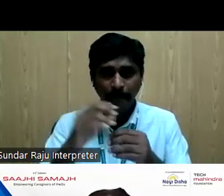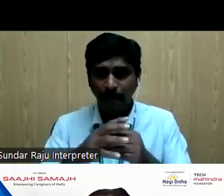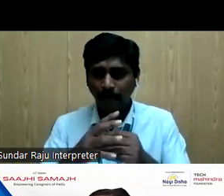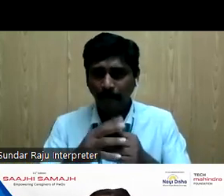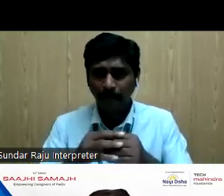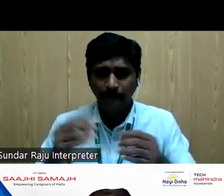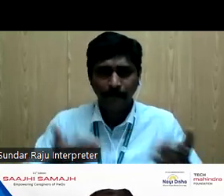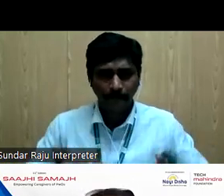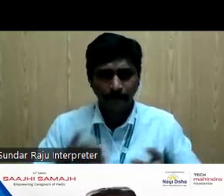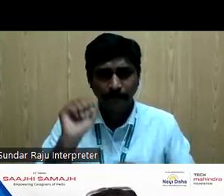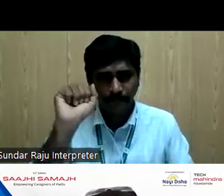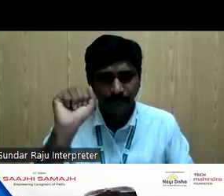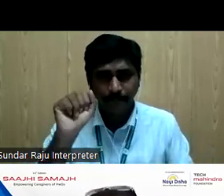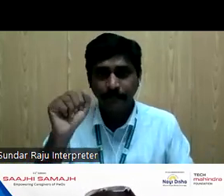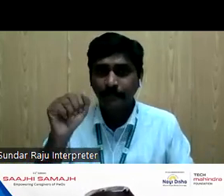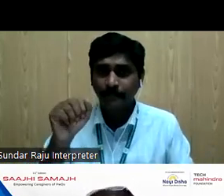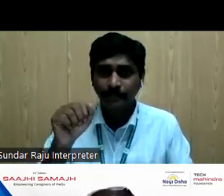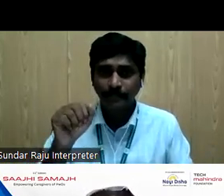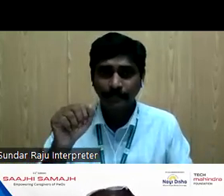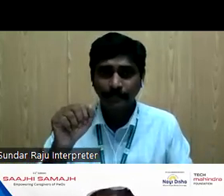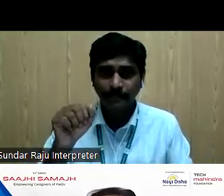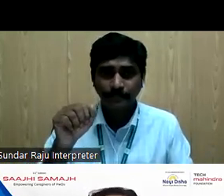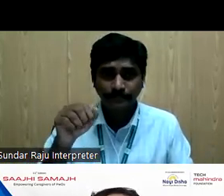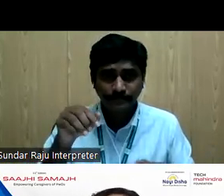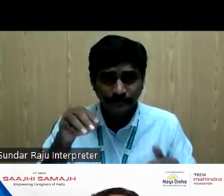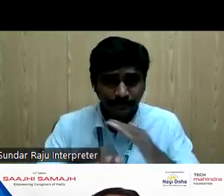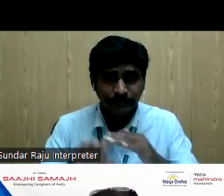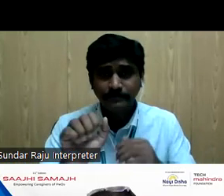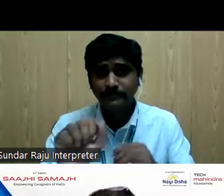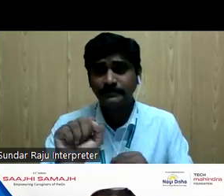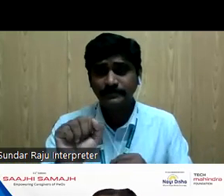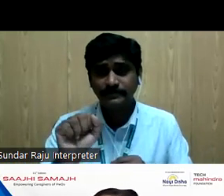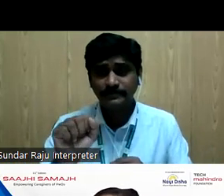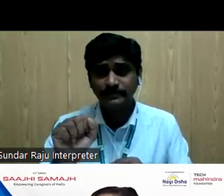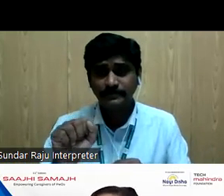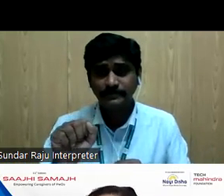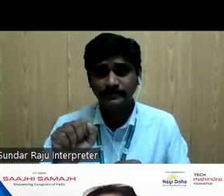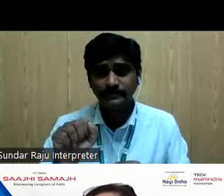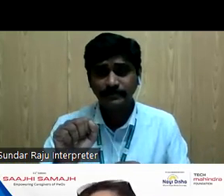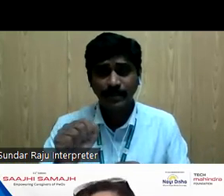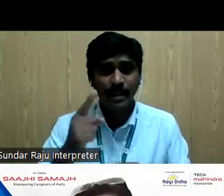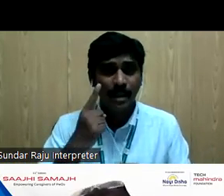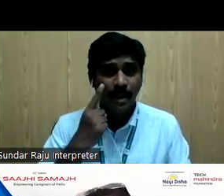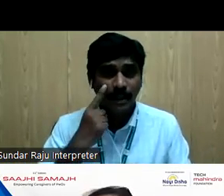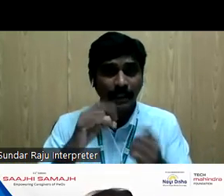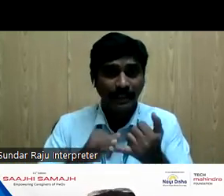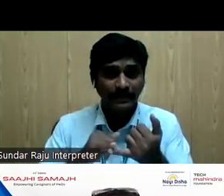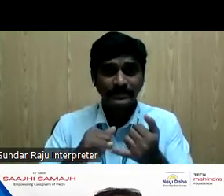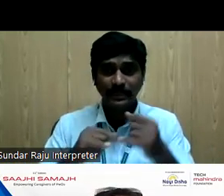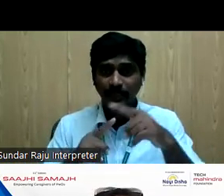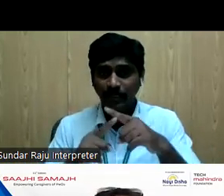chair of the Membership and Engagement Committee, which is IACO, which is International Alliance of